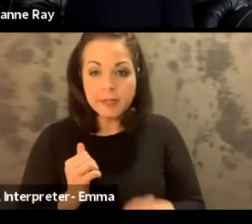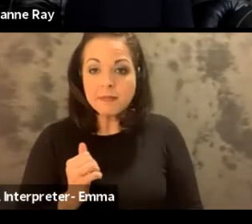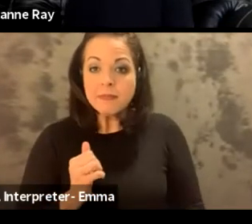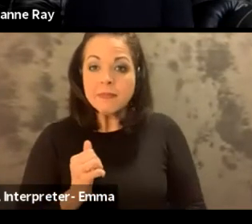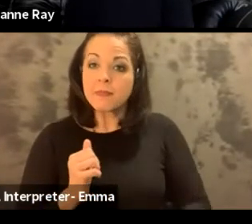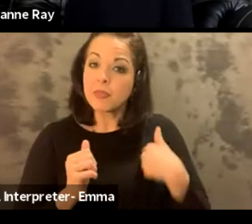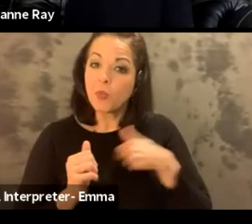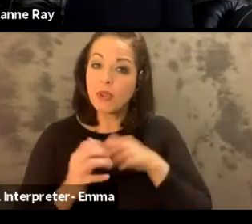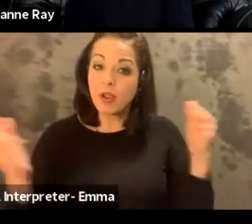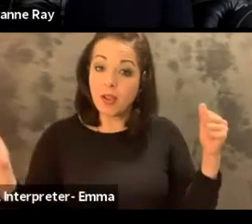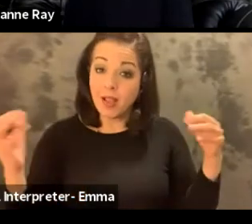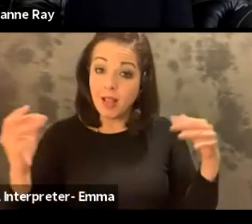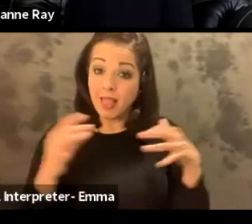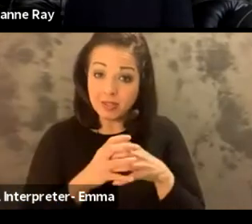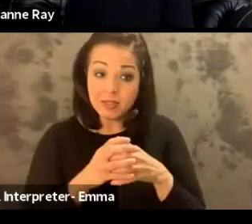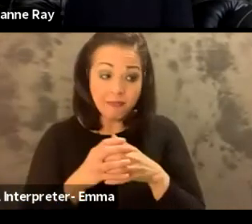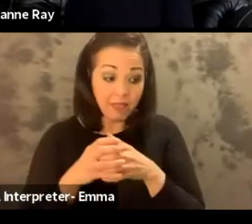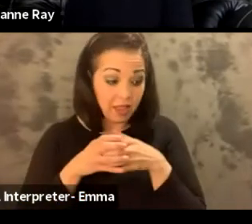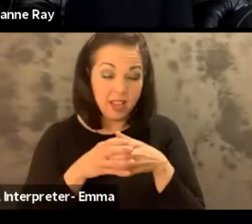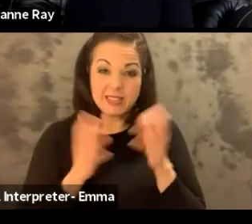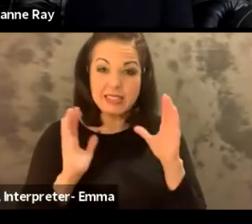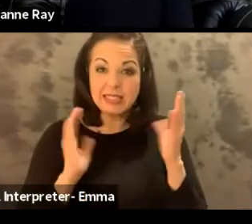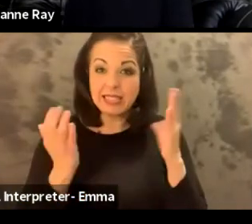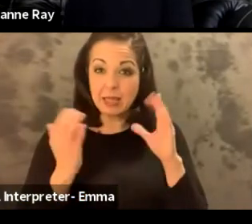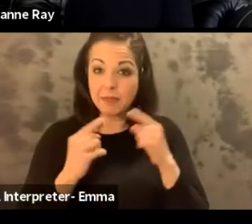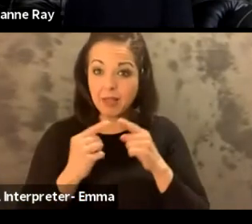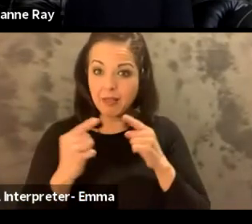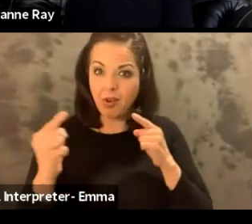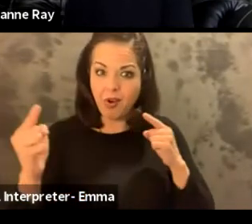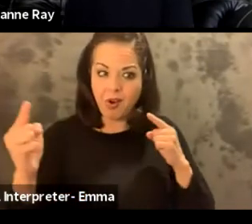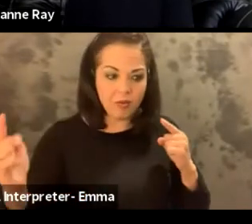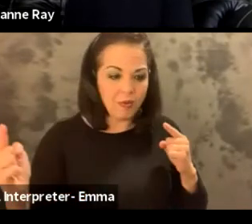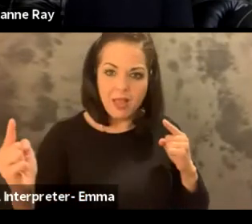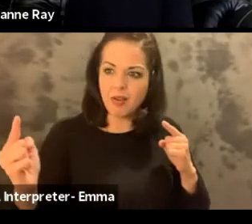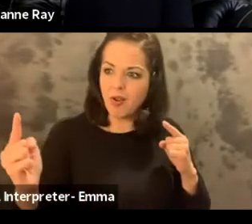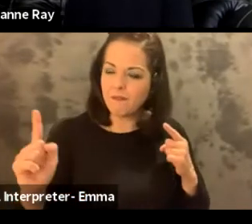collectively? It seems a long way off. So how do we